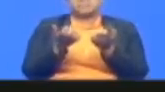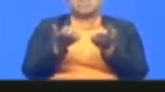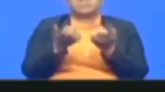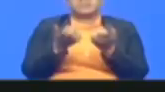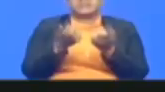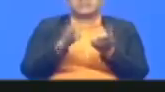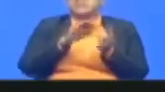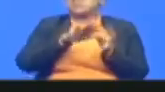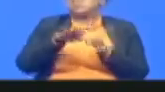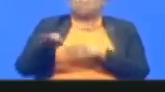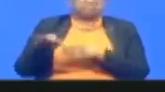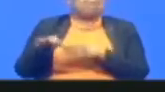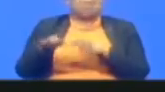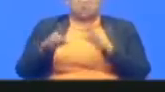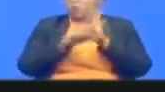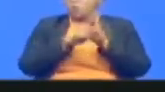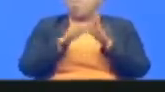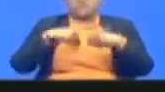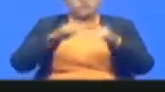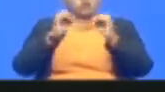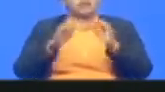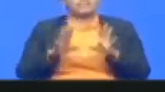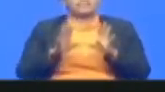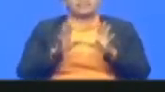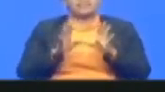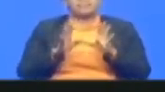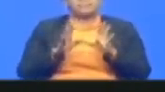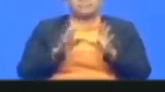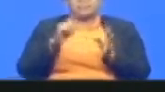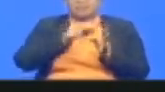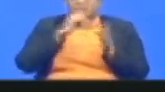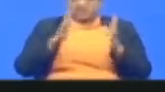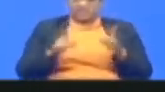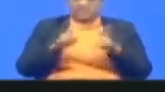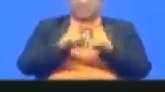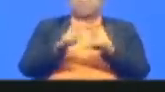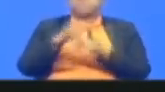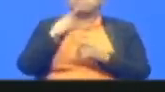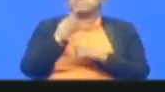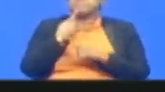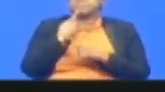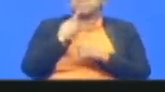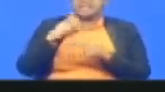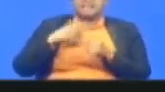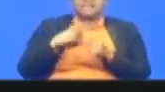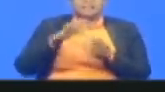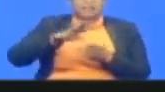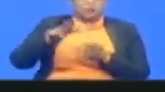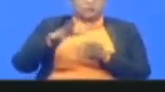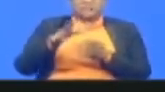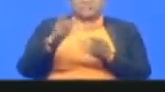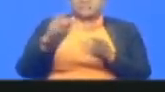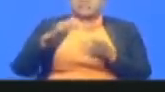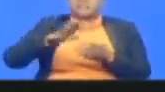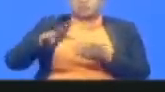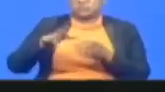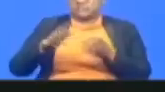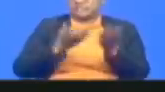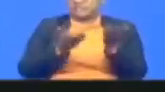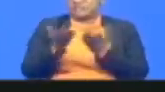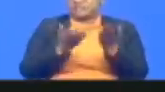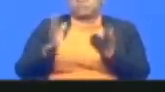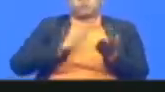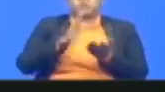maneno ya sheria. The governor also faces accusations of coercing the County Public Service Board to create